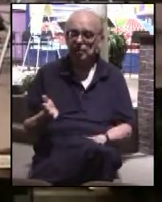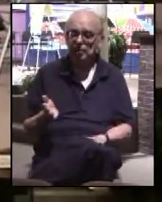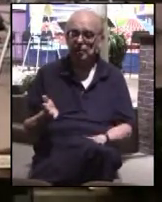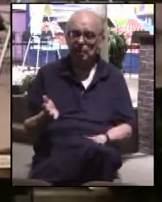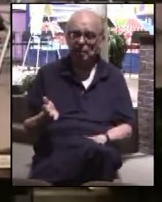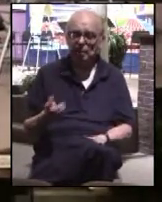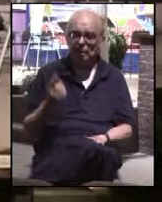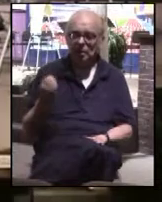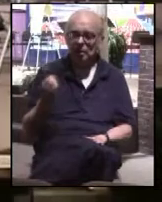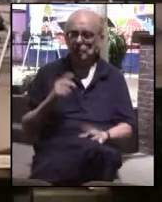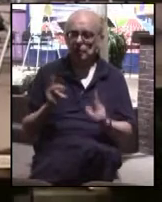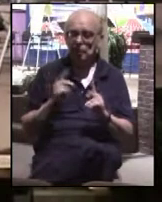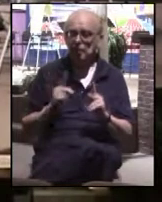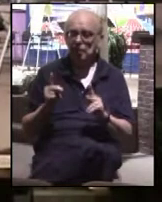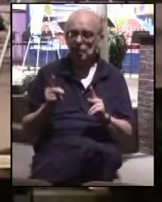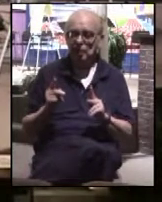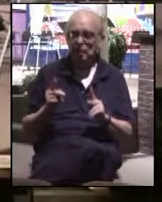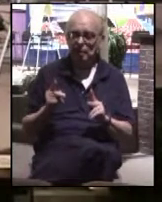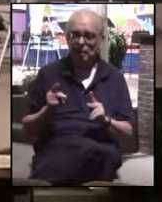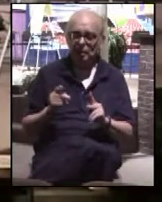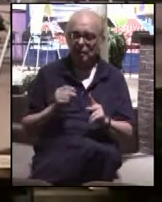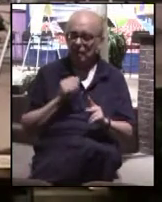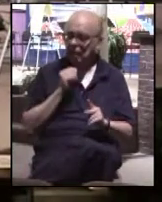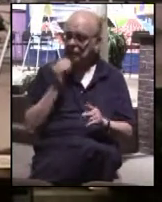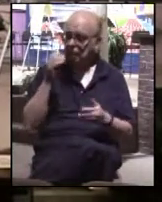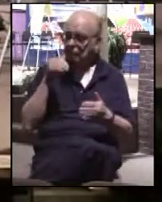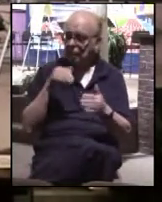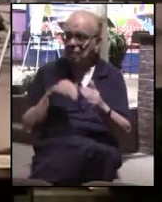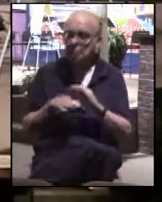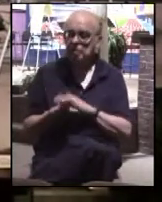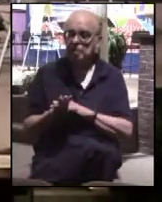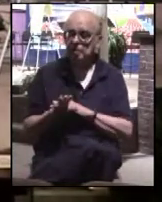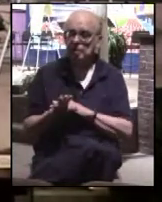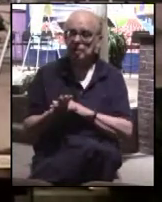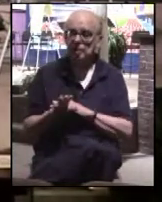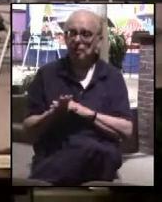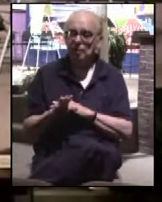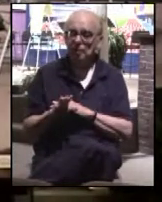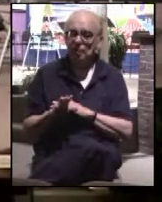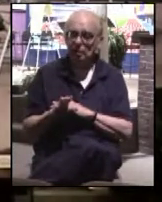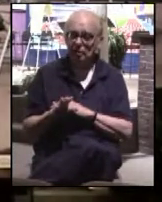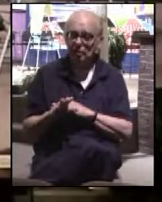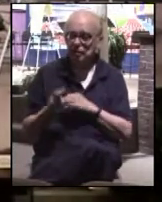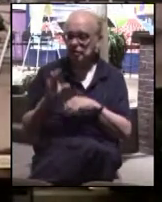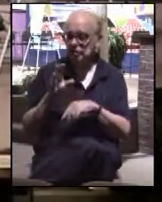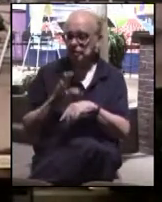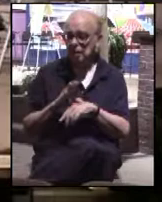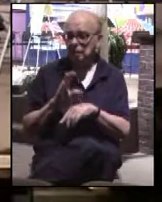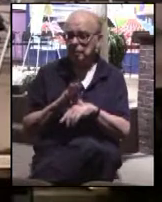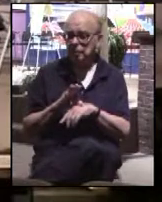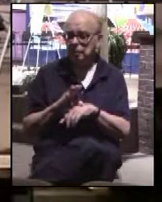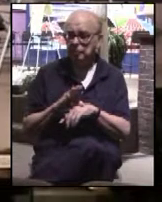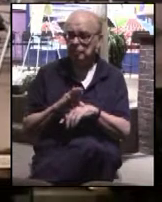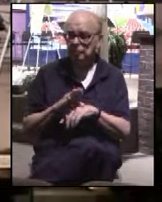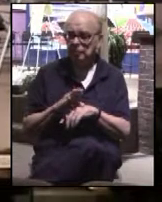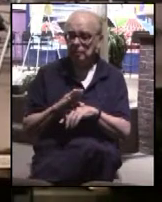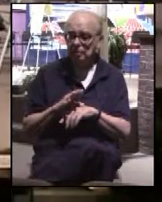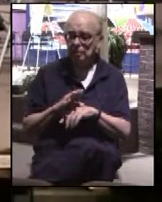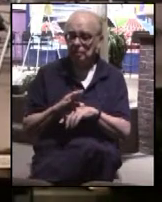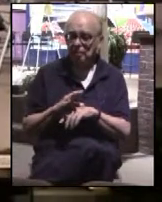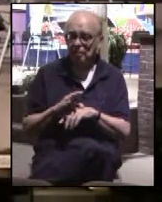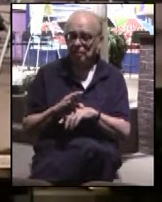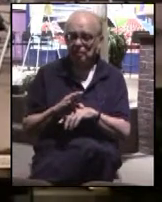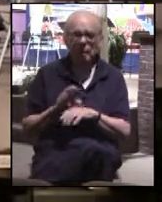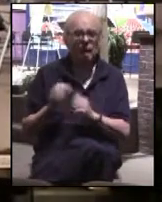and think about all of those people that haven't stepped in side of a church and how